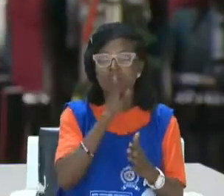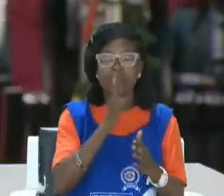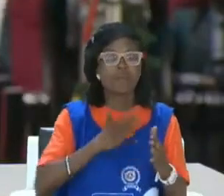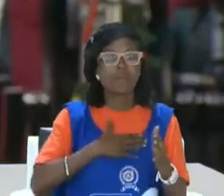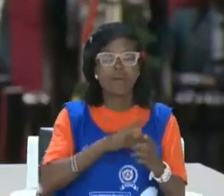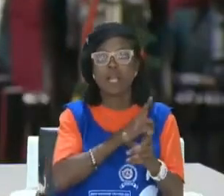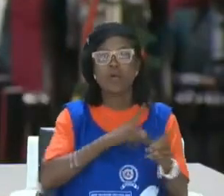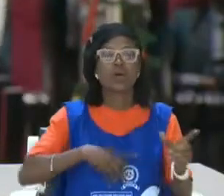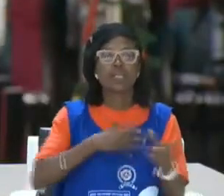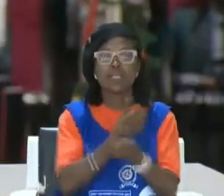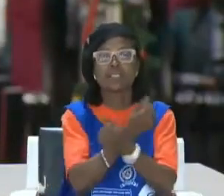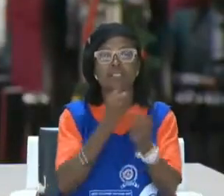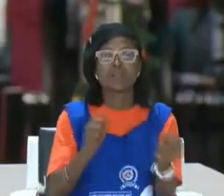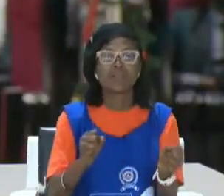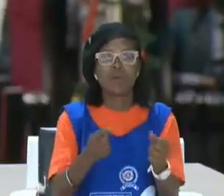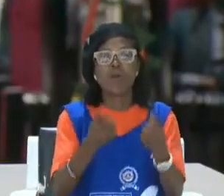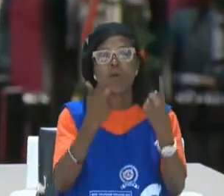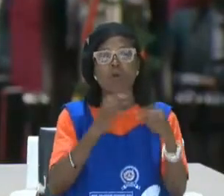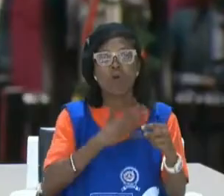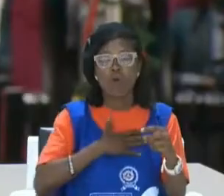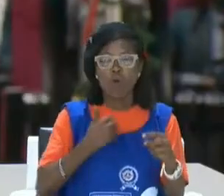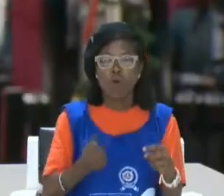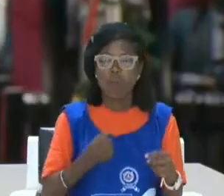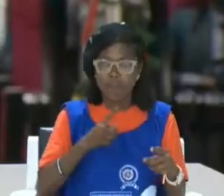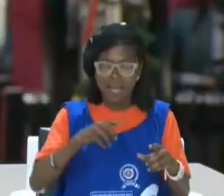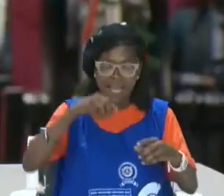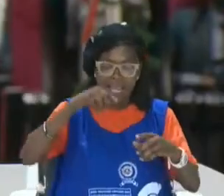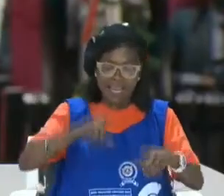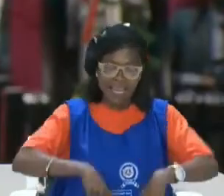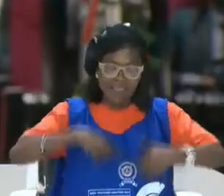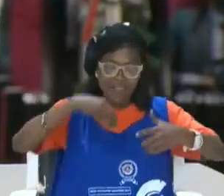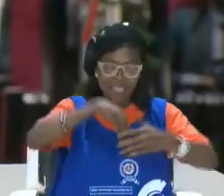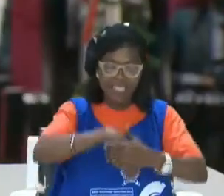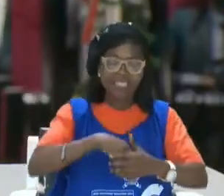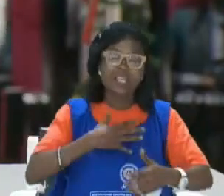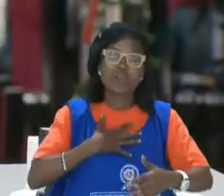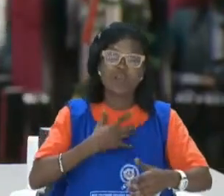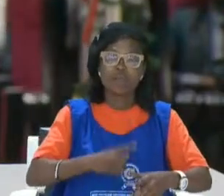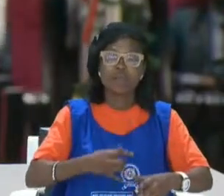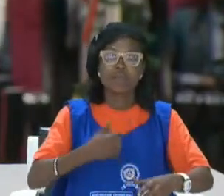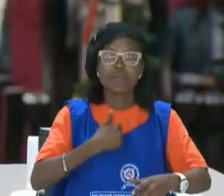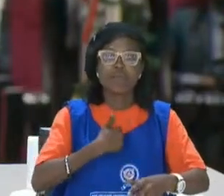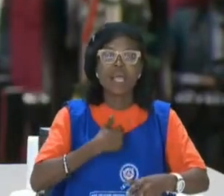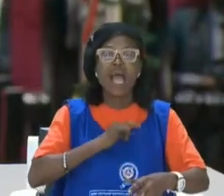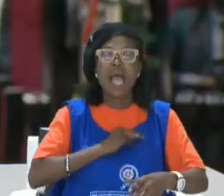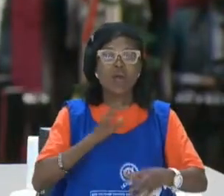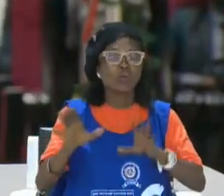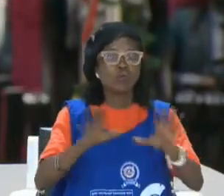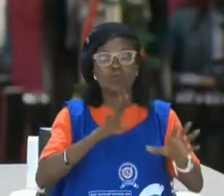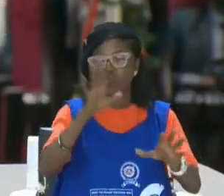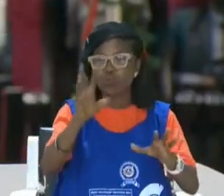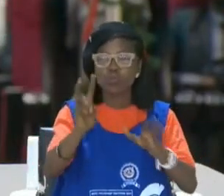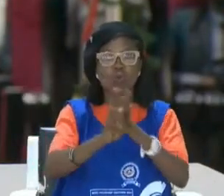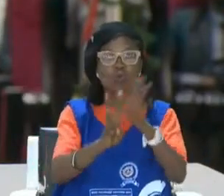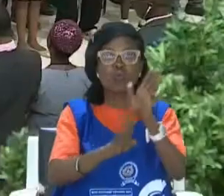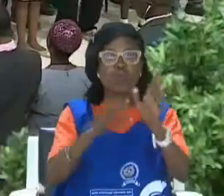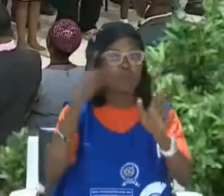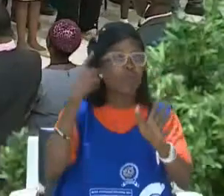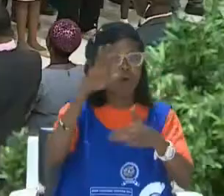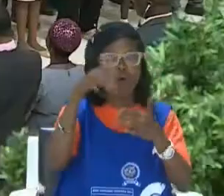Savior. Come and live inside of me. I will do your will for the rest of my life.